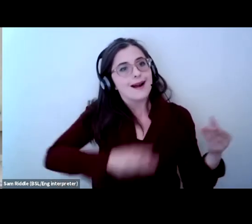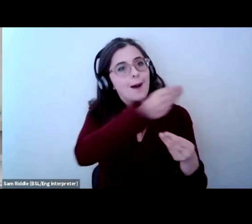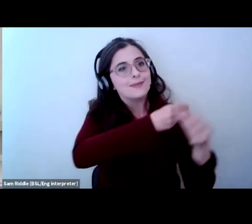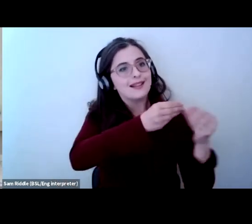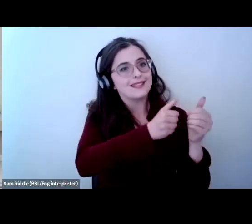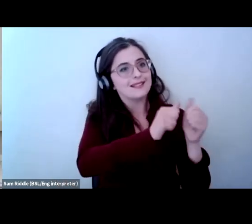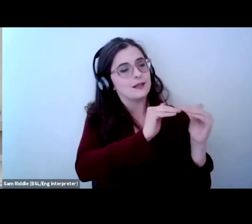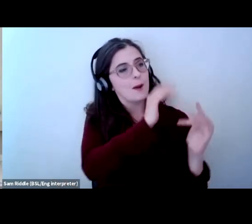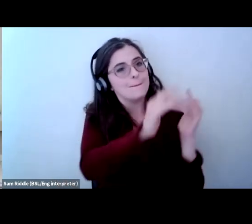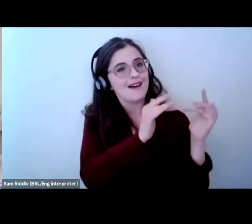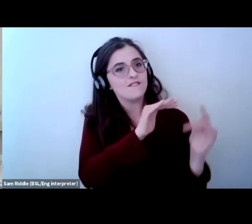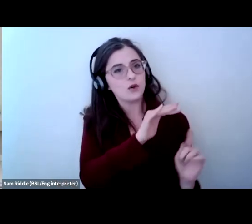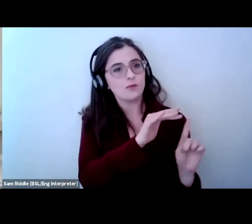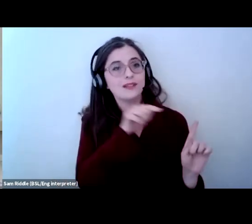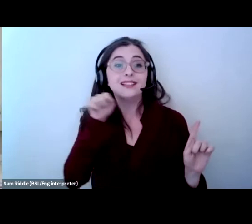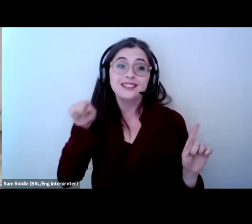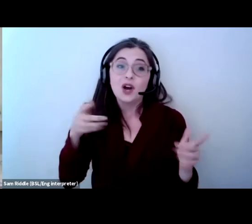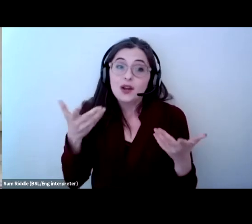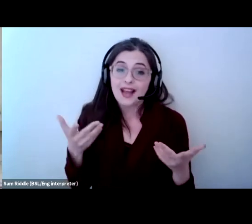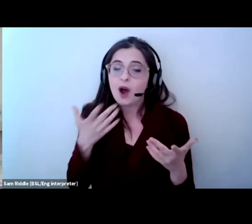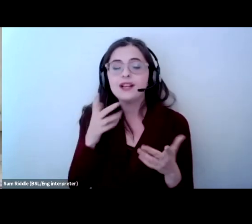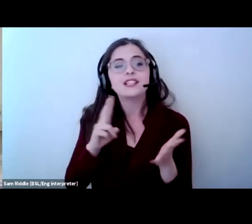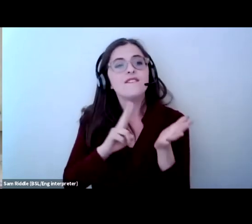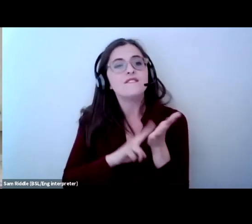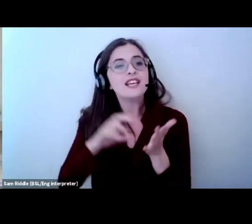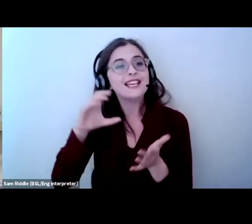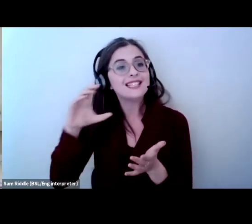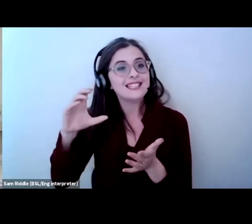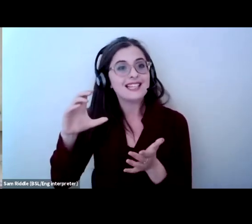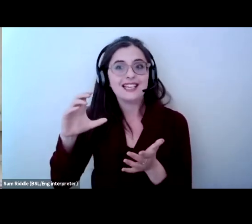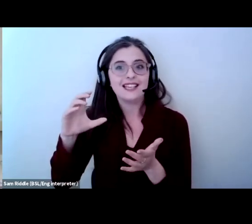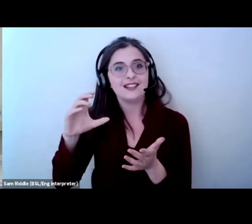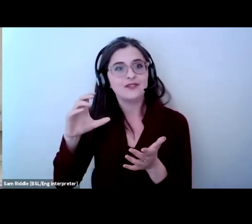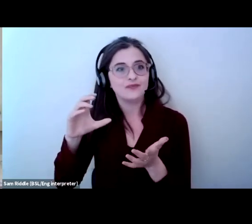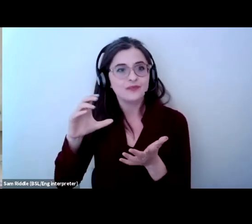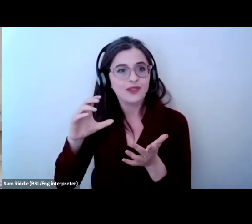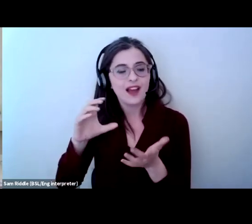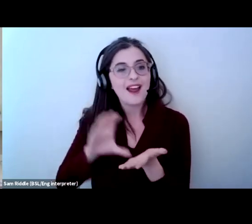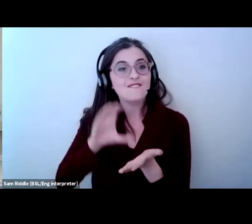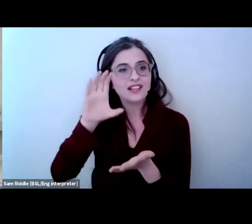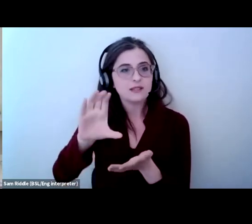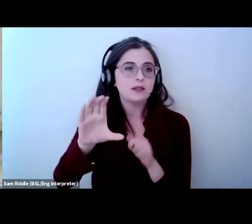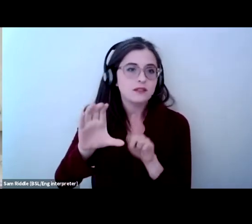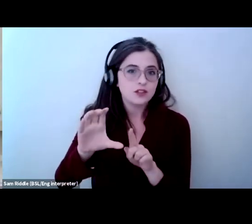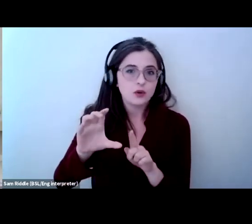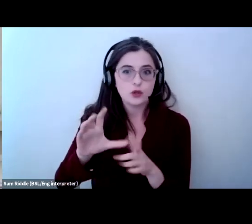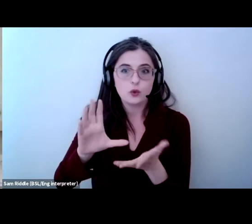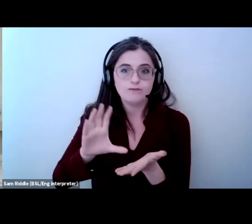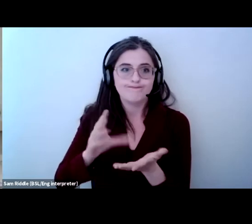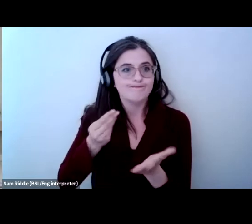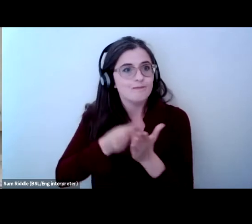built on VC investment. So injection of very, very large amount of capital with the idea of